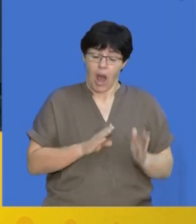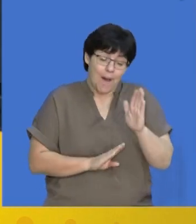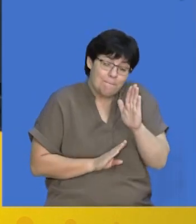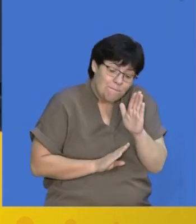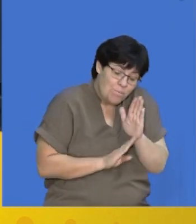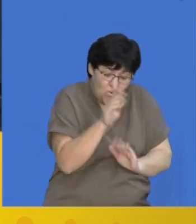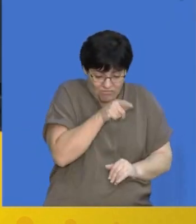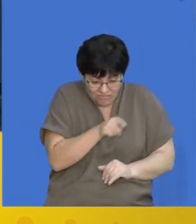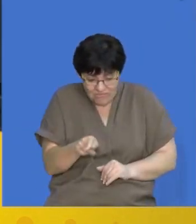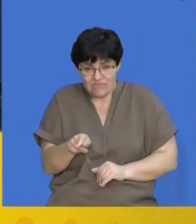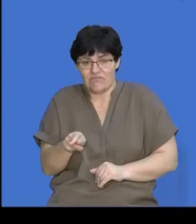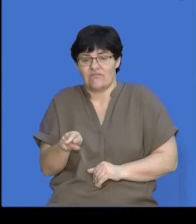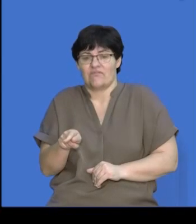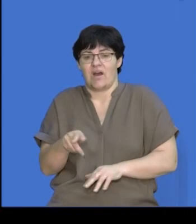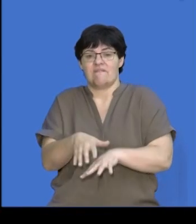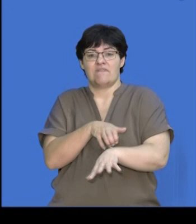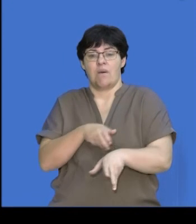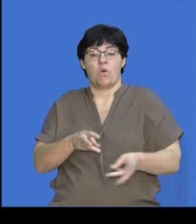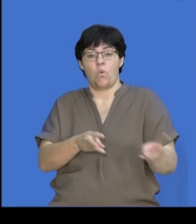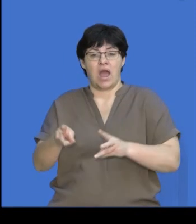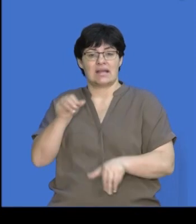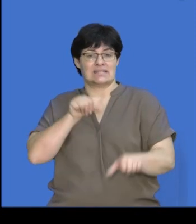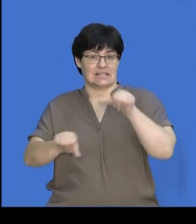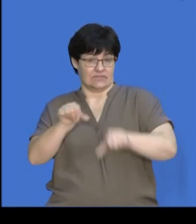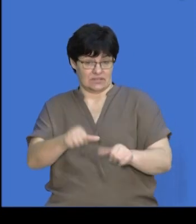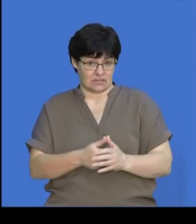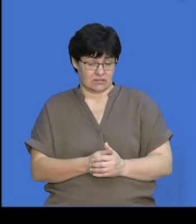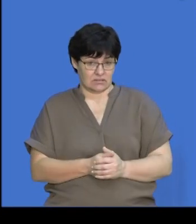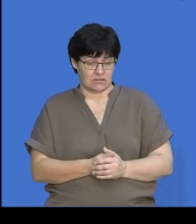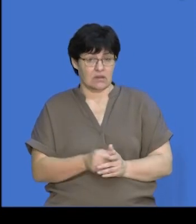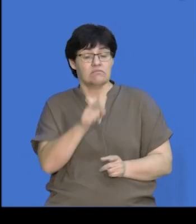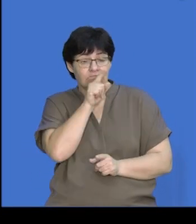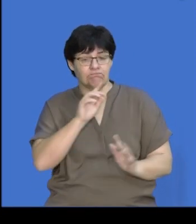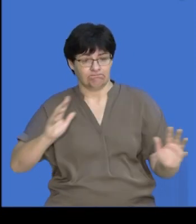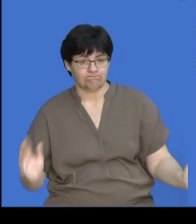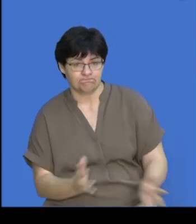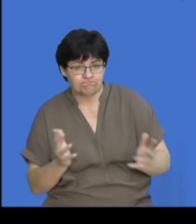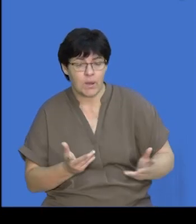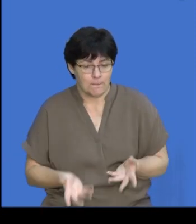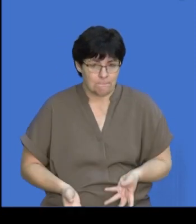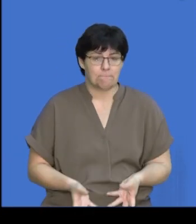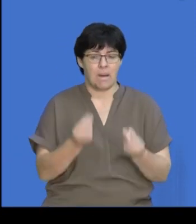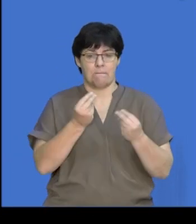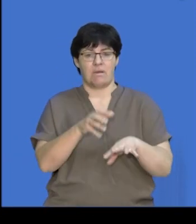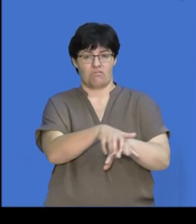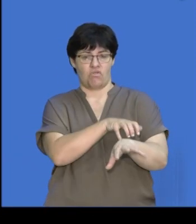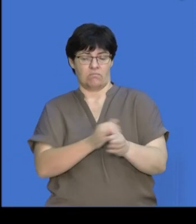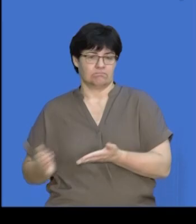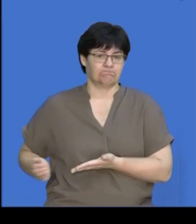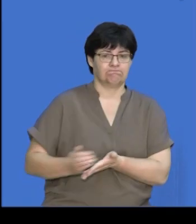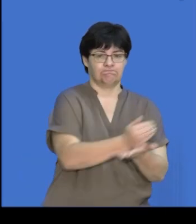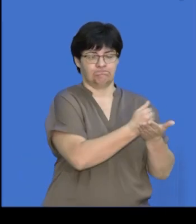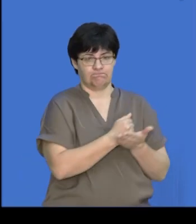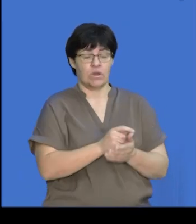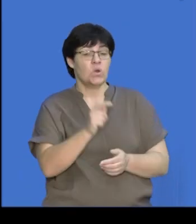scientific farming methods would then qualify to encourage higher yields. Using